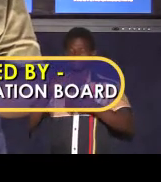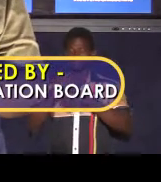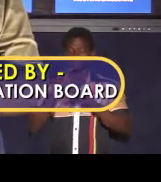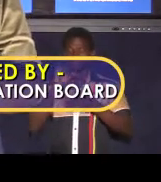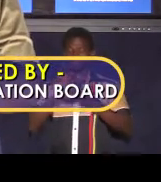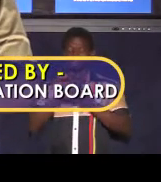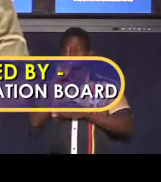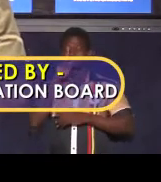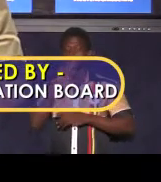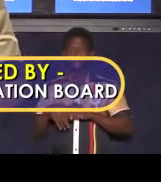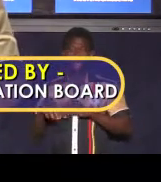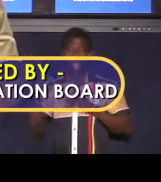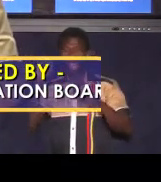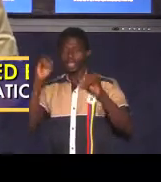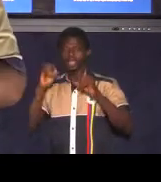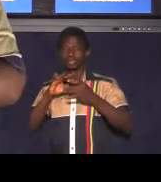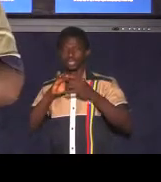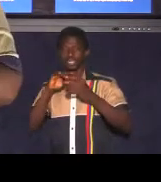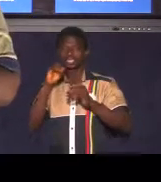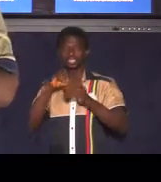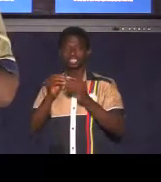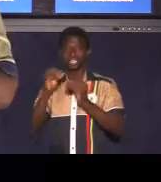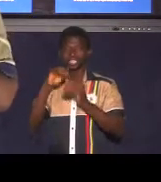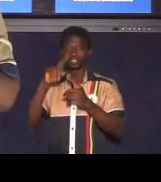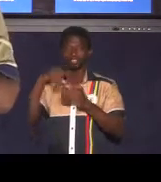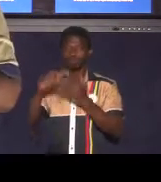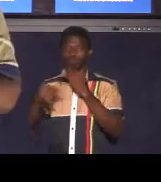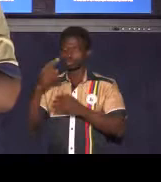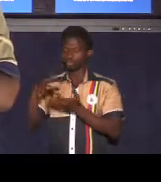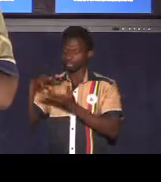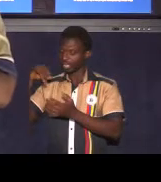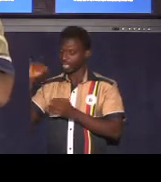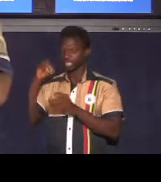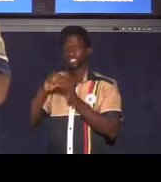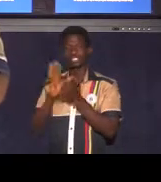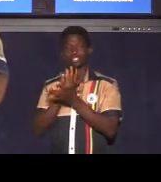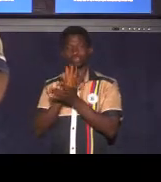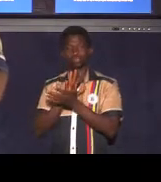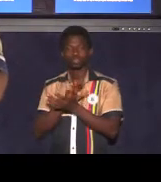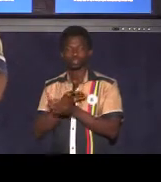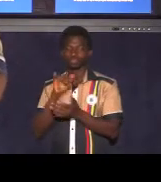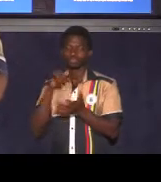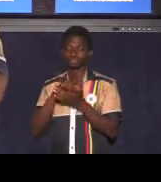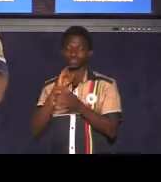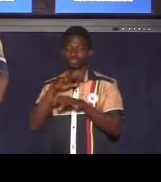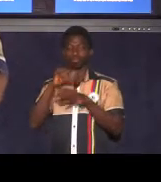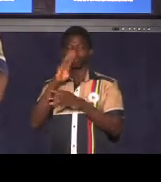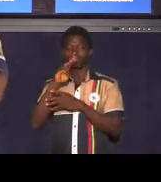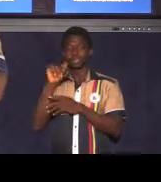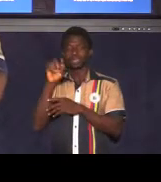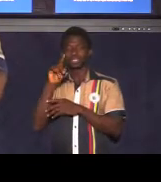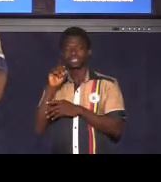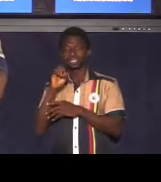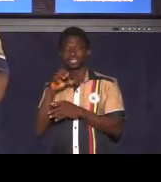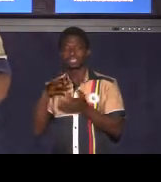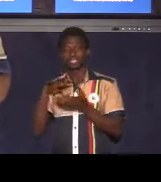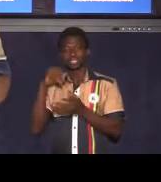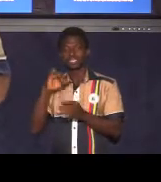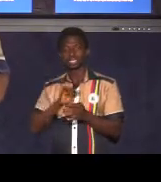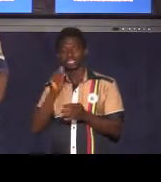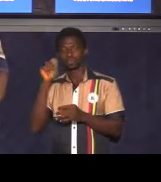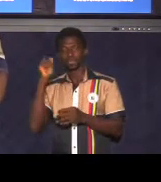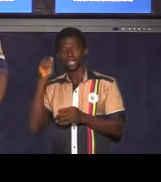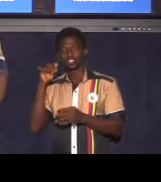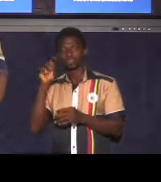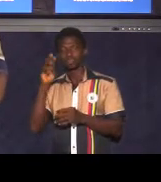to ensure that you are academically engaged in addition to what you are learning in school. I call that blended learning. I